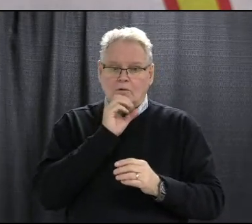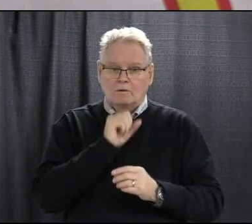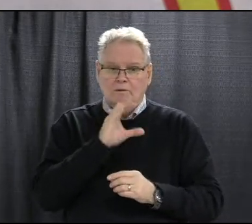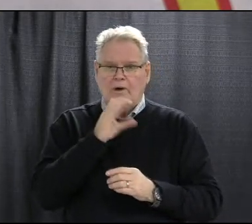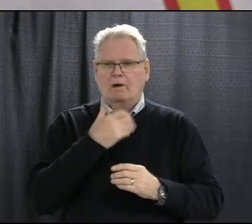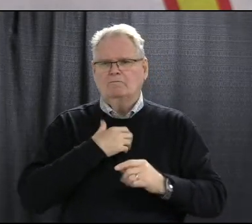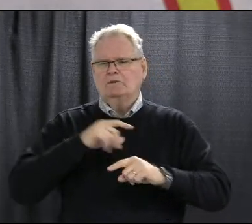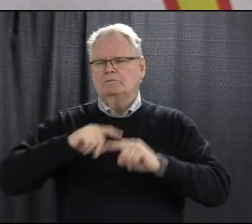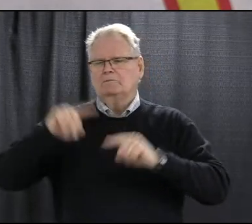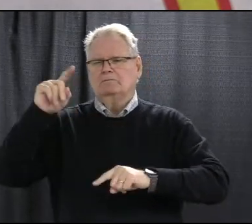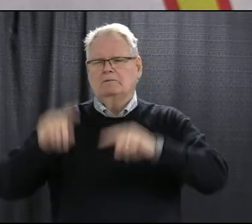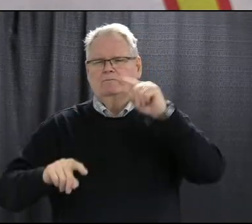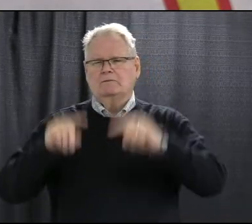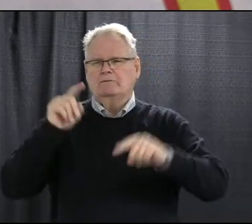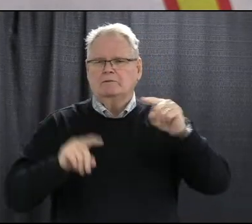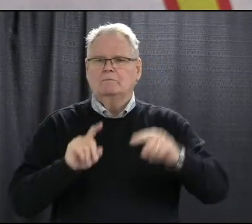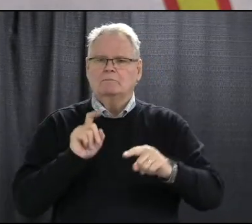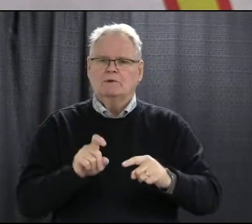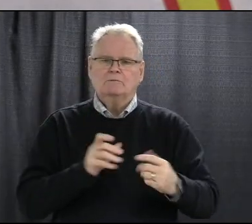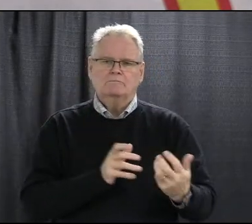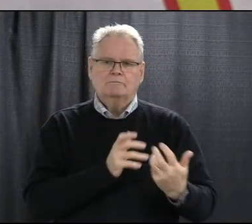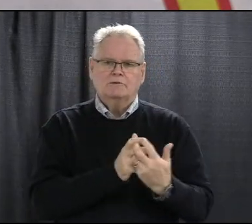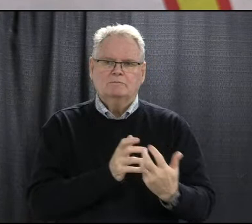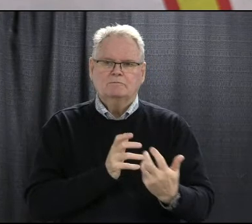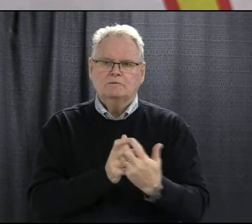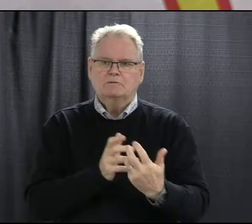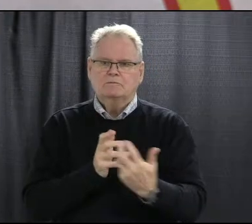you'll see things like